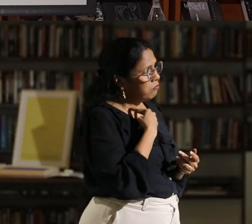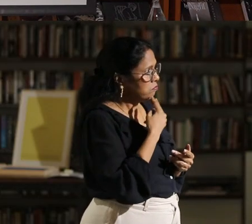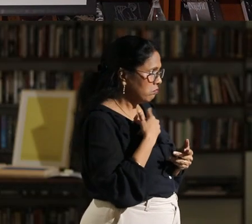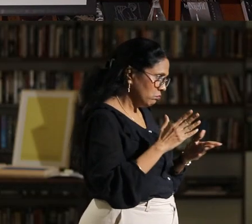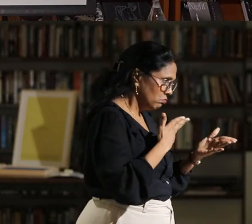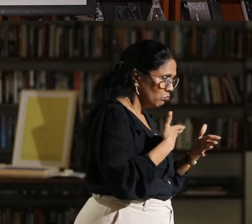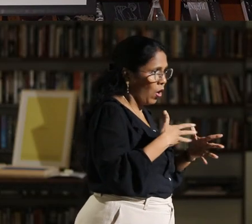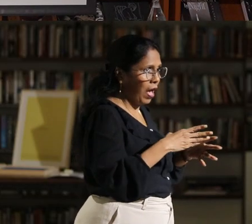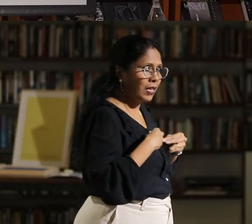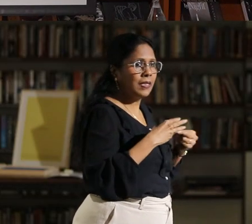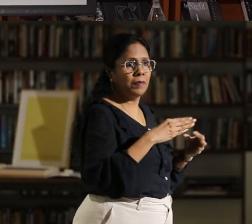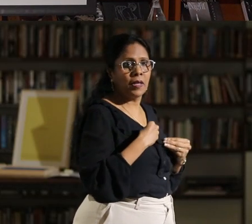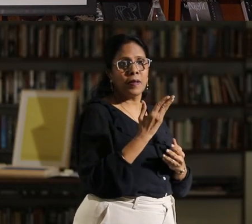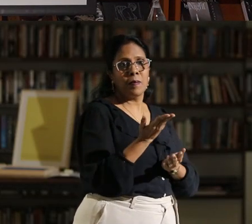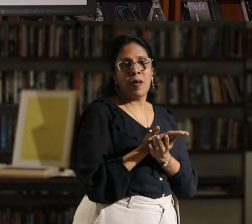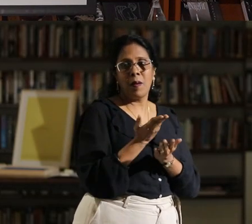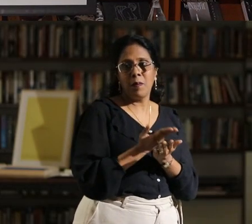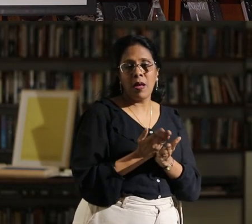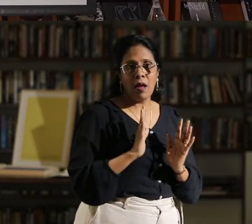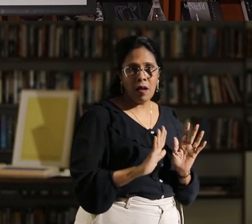this television program on